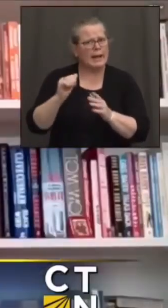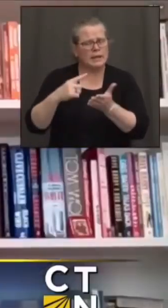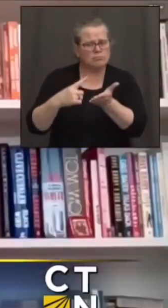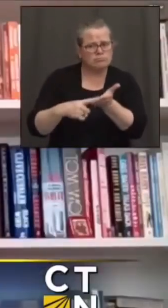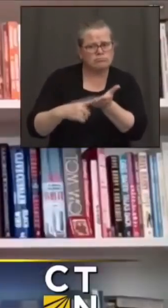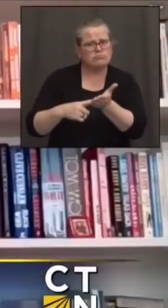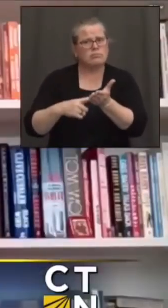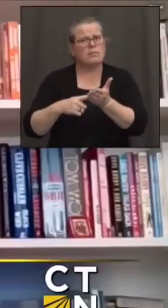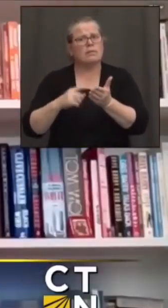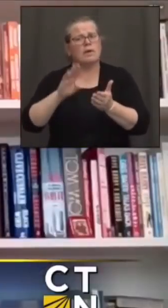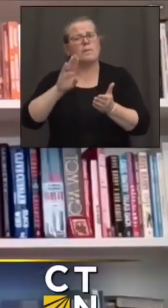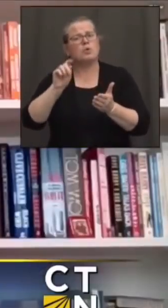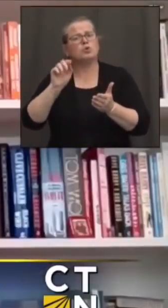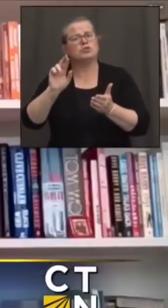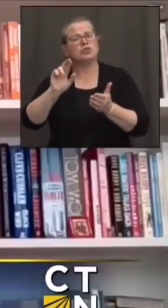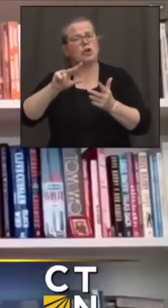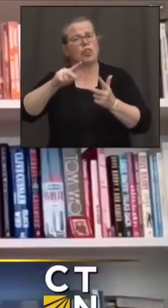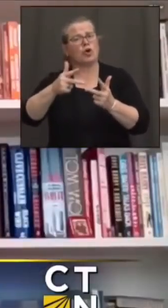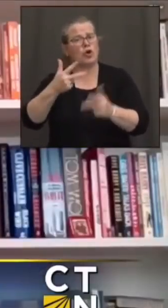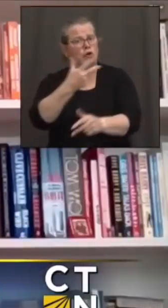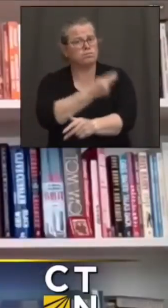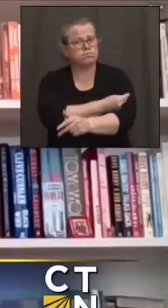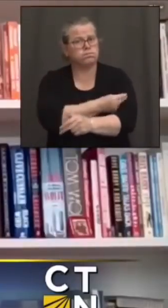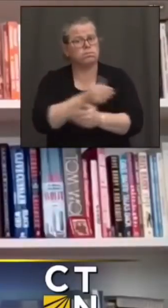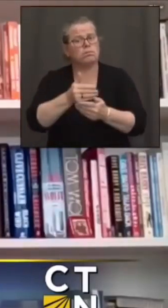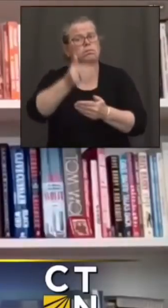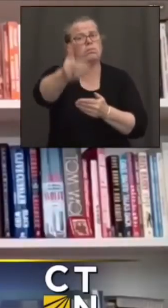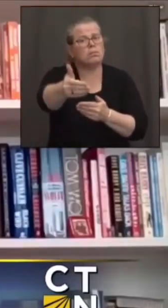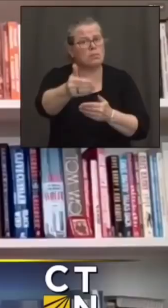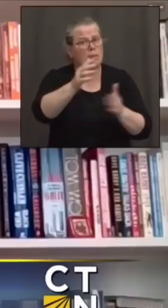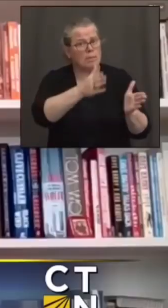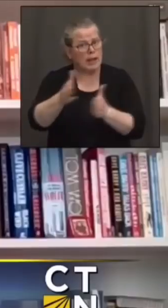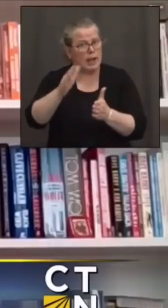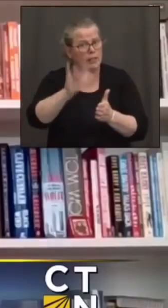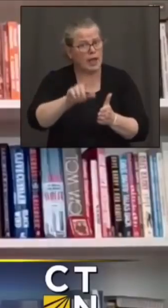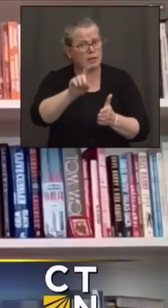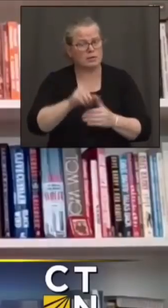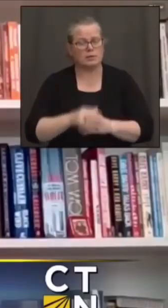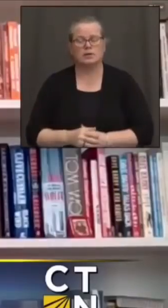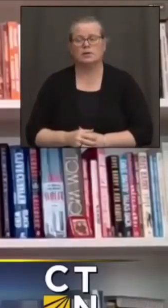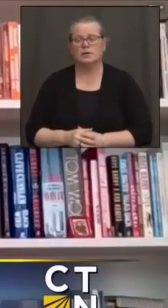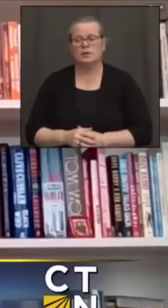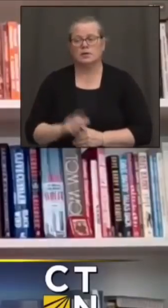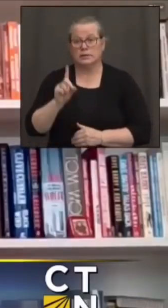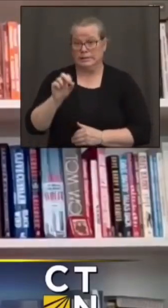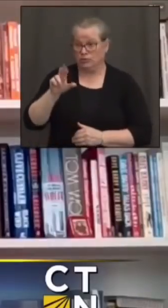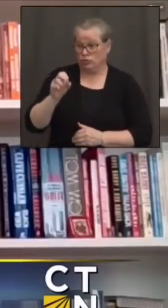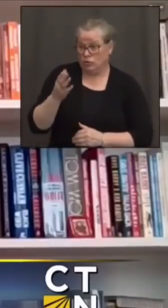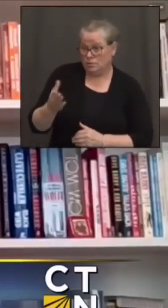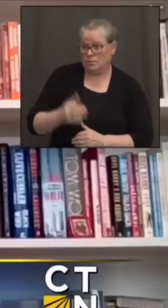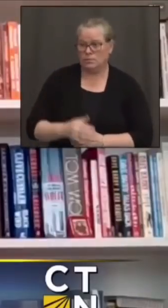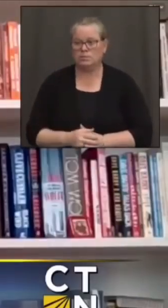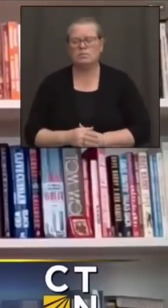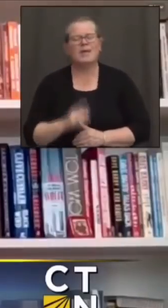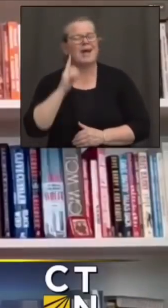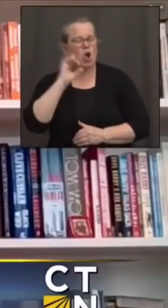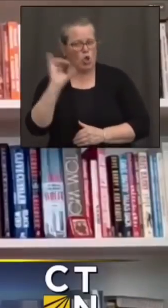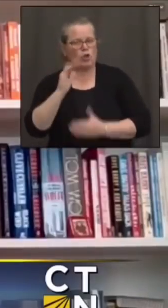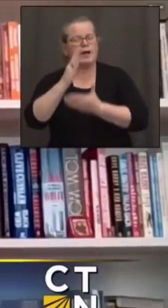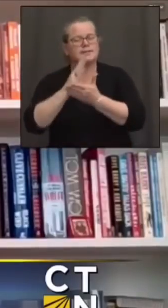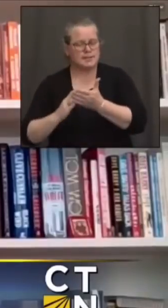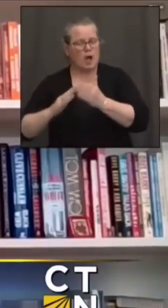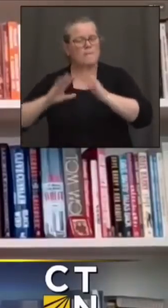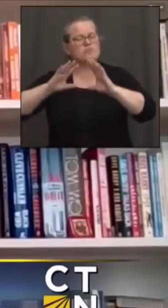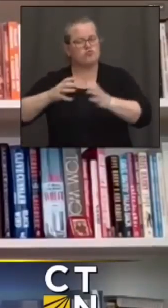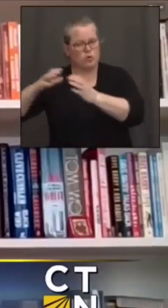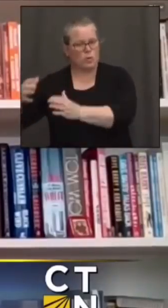It's looking like, at least for some populations, that booster shots may be recommended, but we don't have specifics